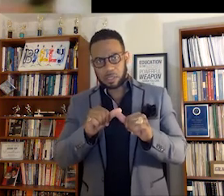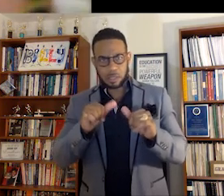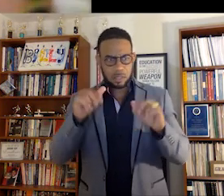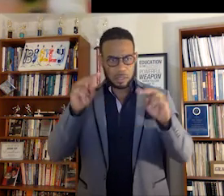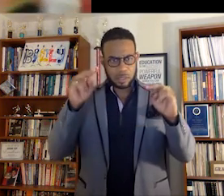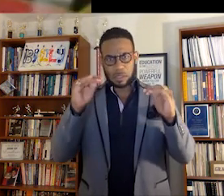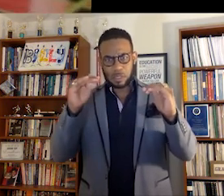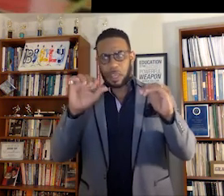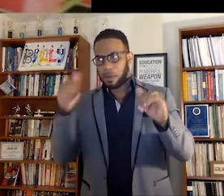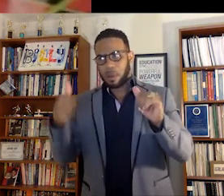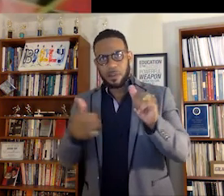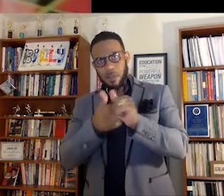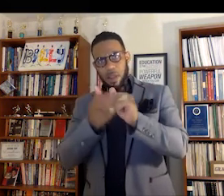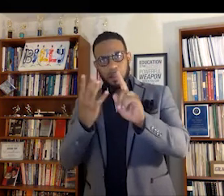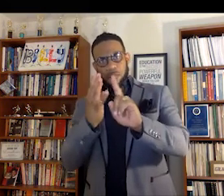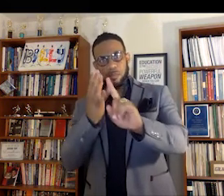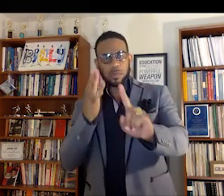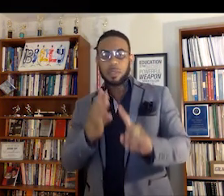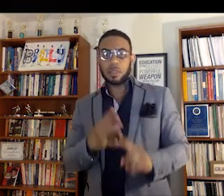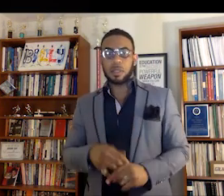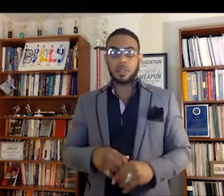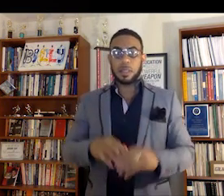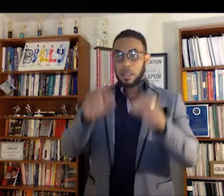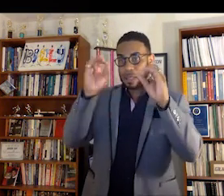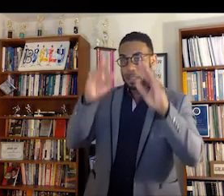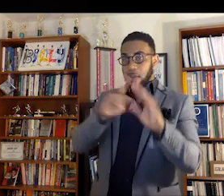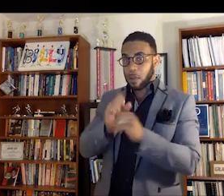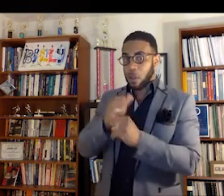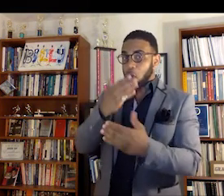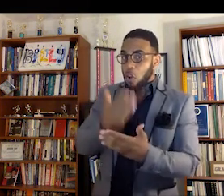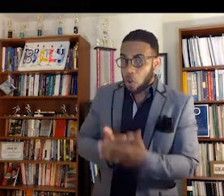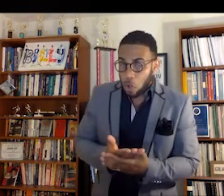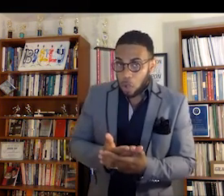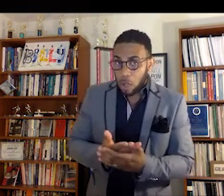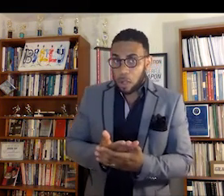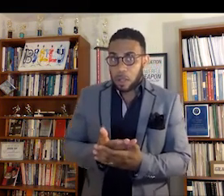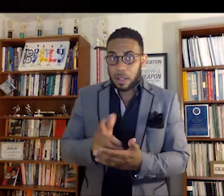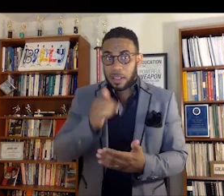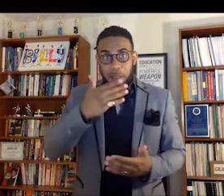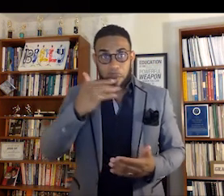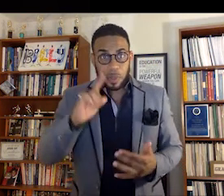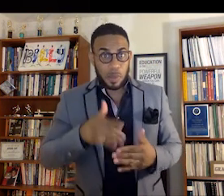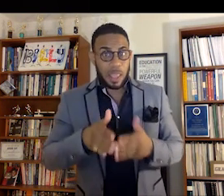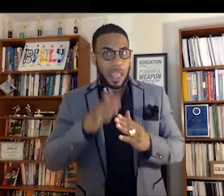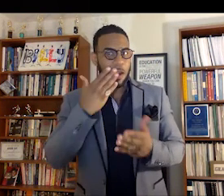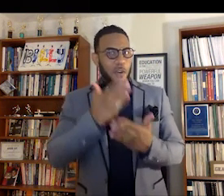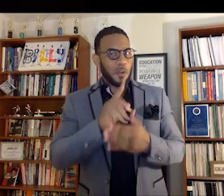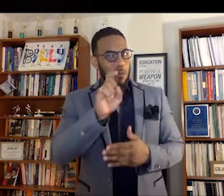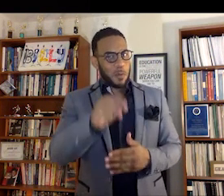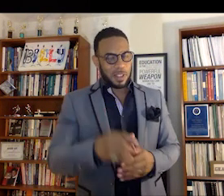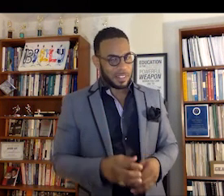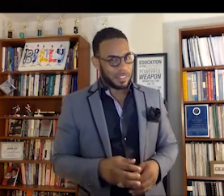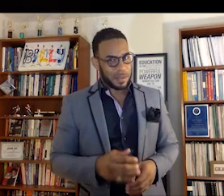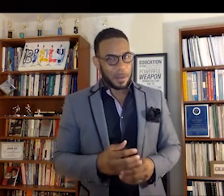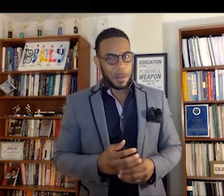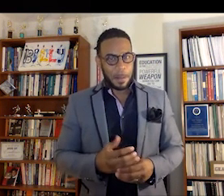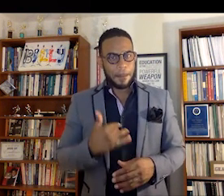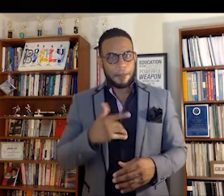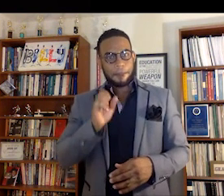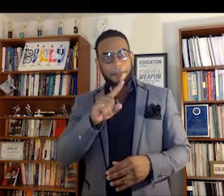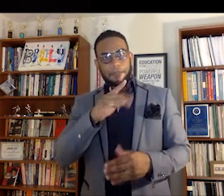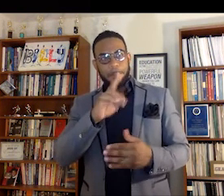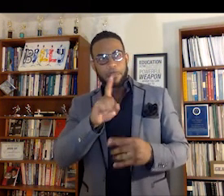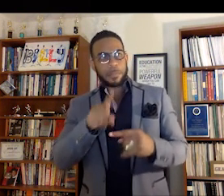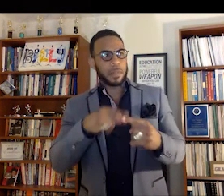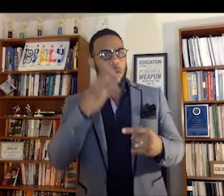everybody else follows in line. Teachers are really good, and they're at their best when we ask good questions, right? And when we ask good